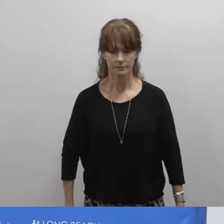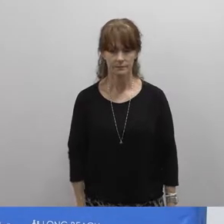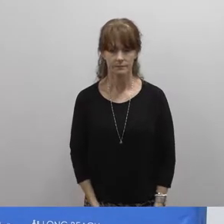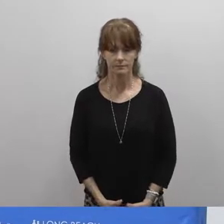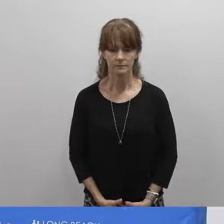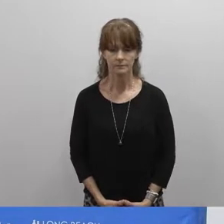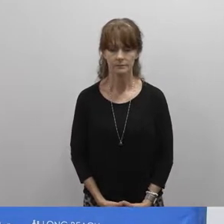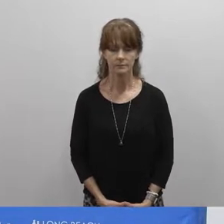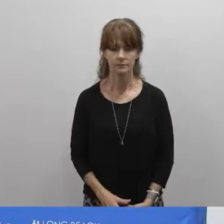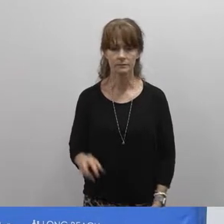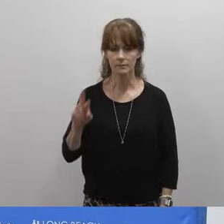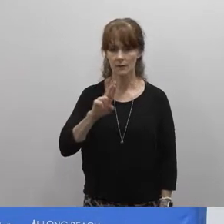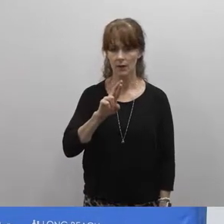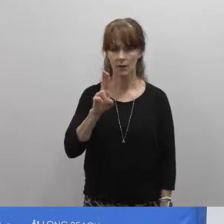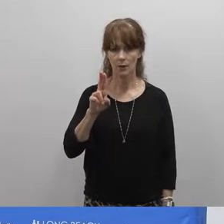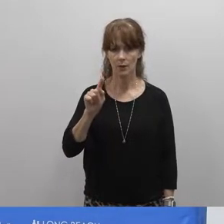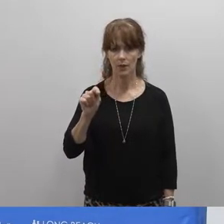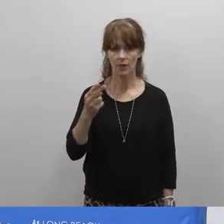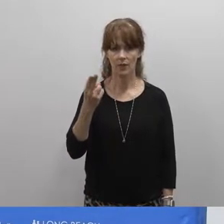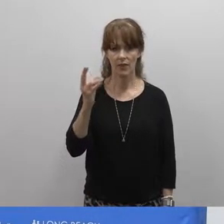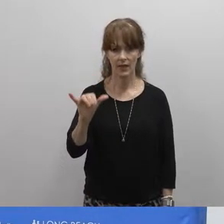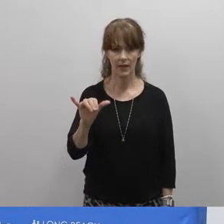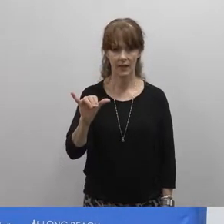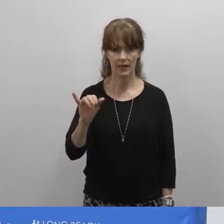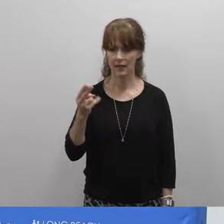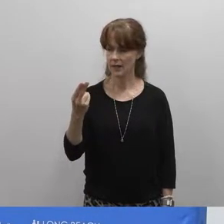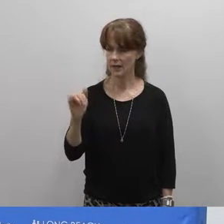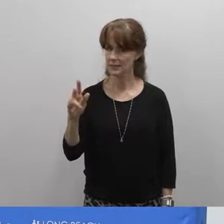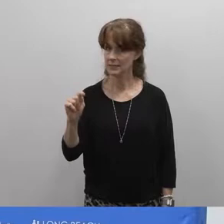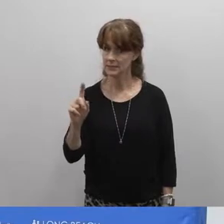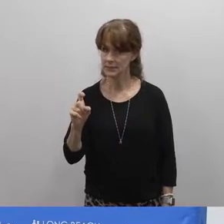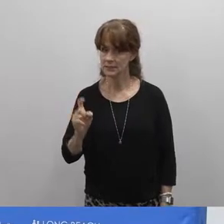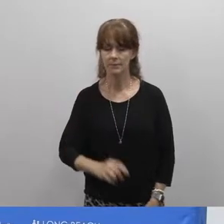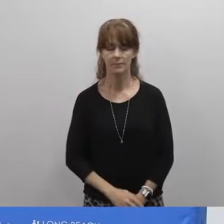We have Ruthie Hayes next.